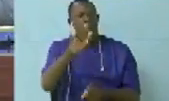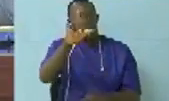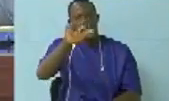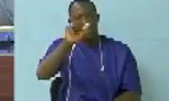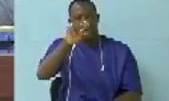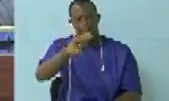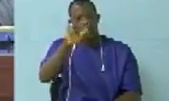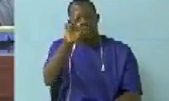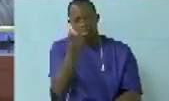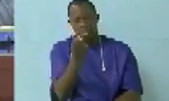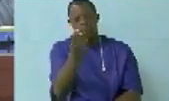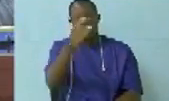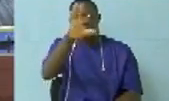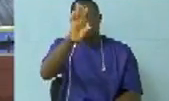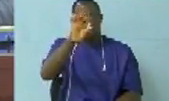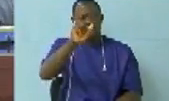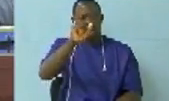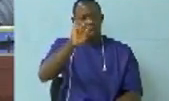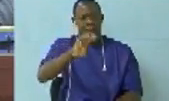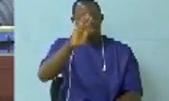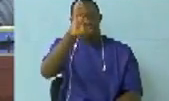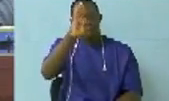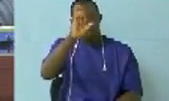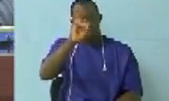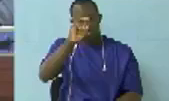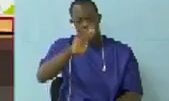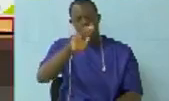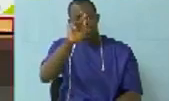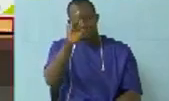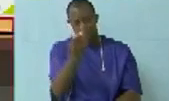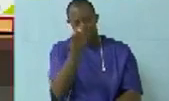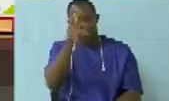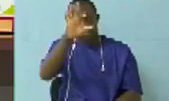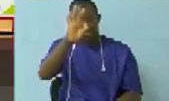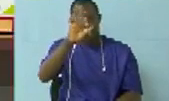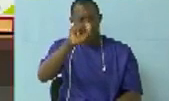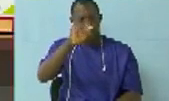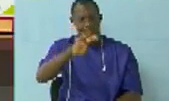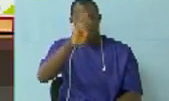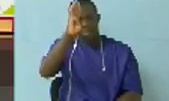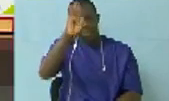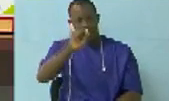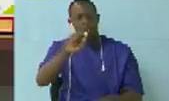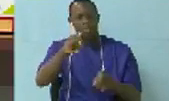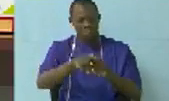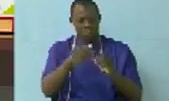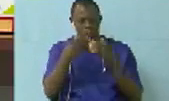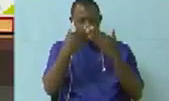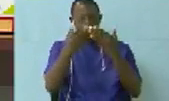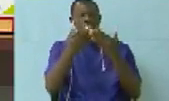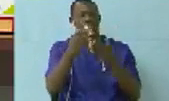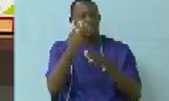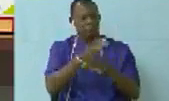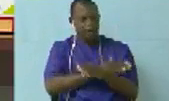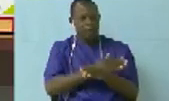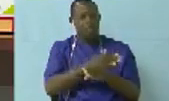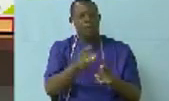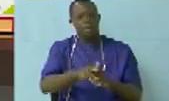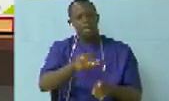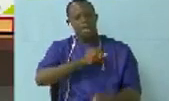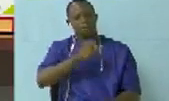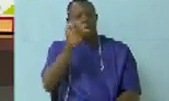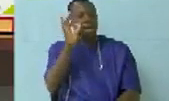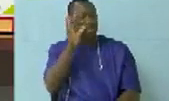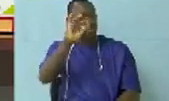mentioned. Montro wati saba fonda montro wati nani kola kabri yambu Langtombong call kono yafukumandi yafanyame. Ha.